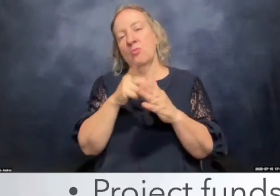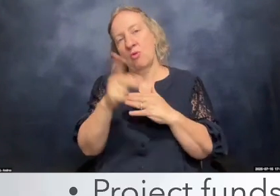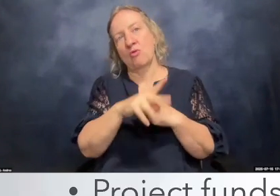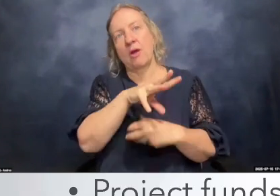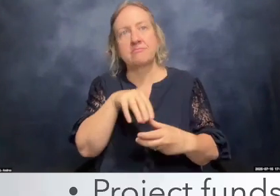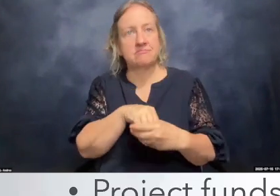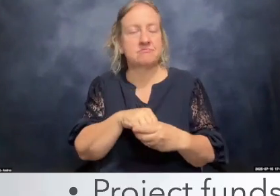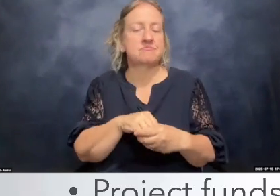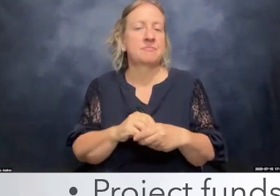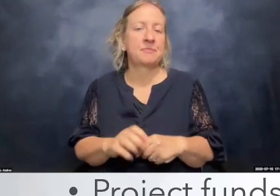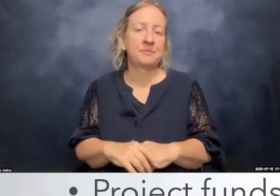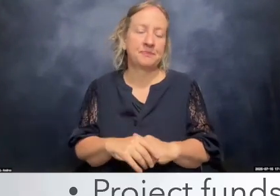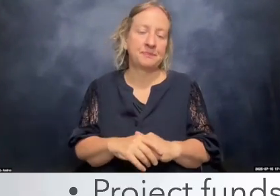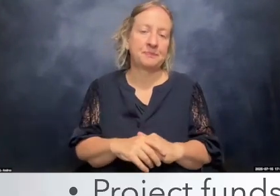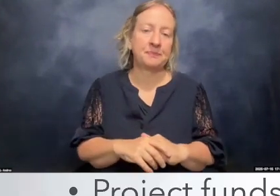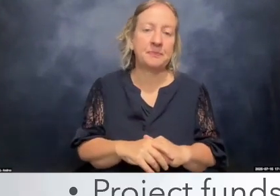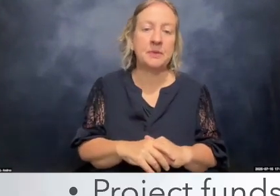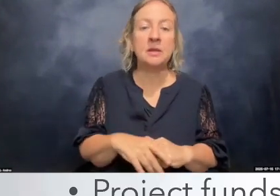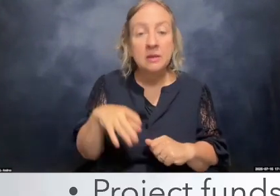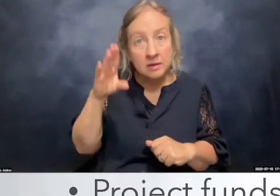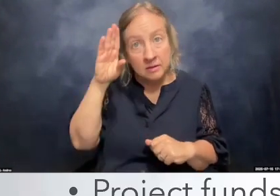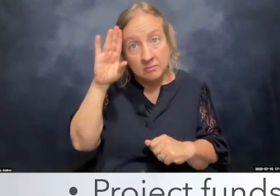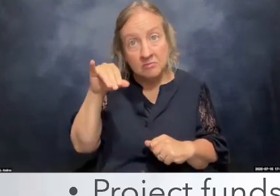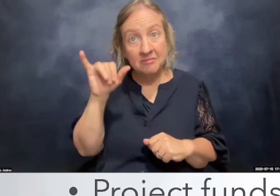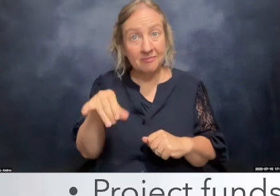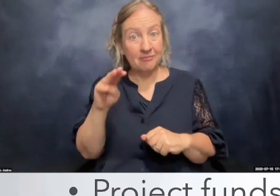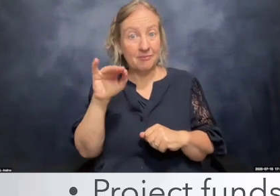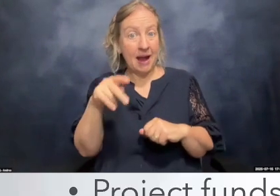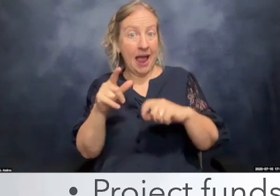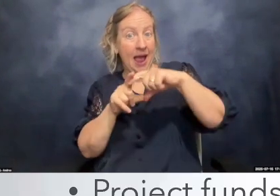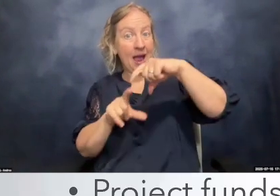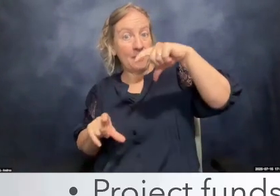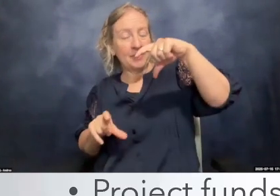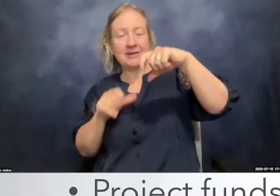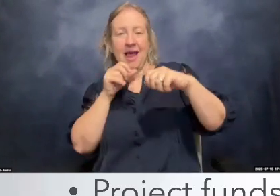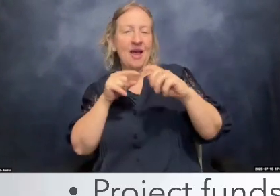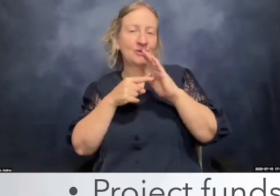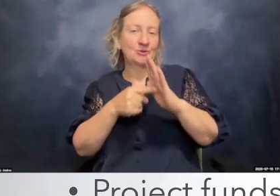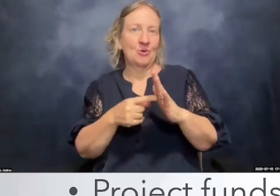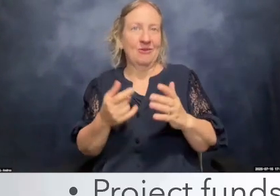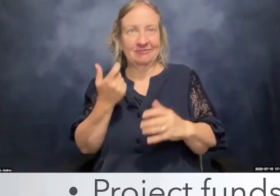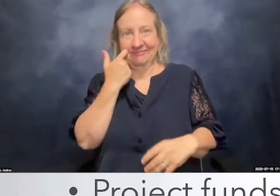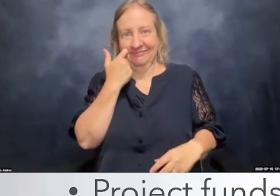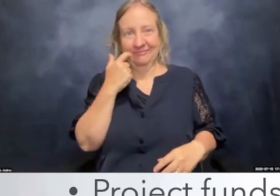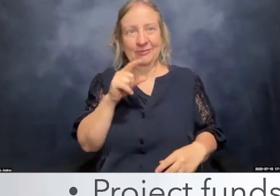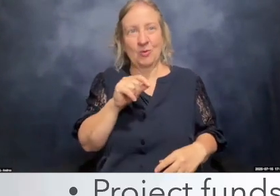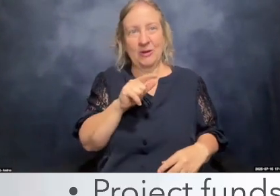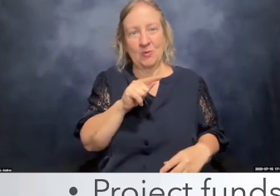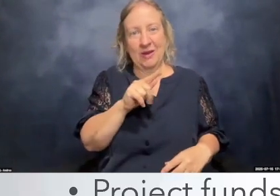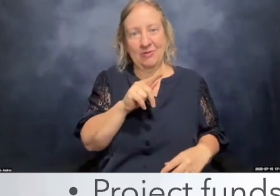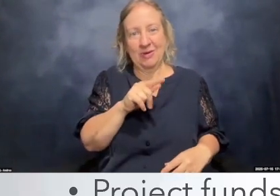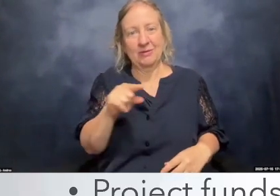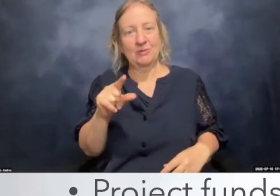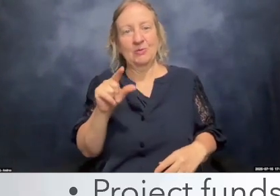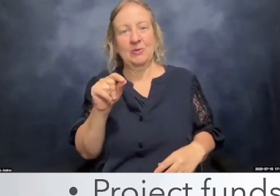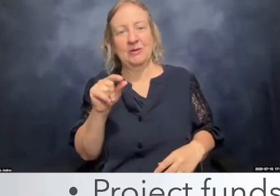here. One note is that the map on this slide doesn't yet reflect the newest round of 2023 to 24 planning